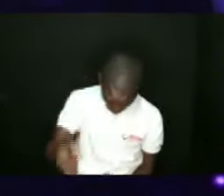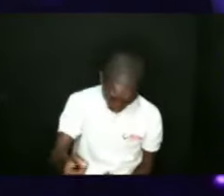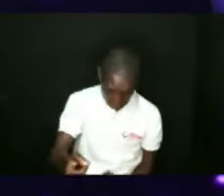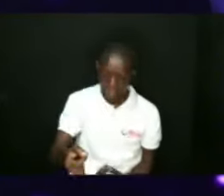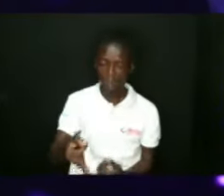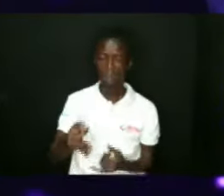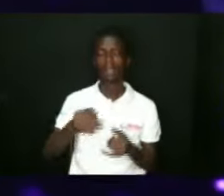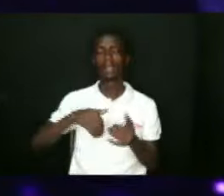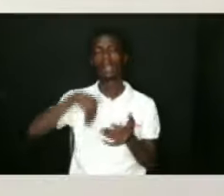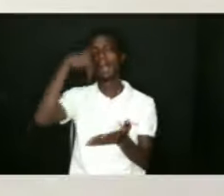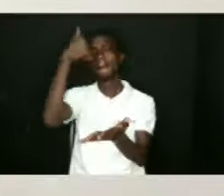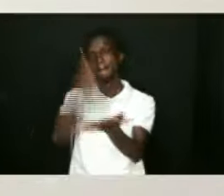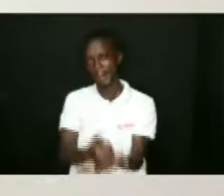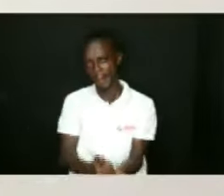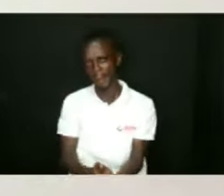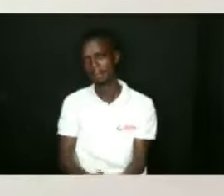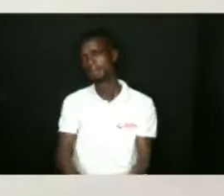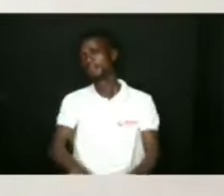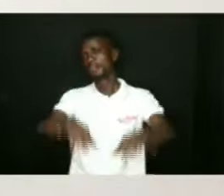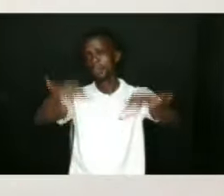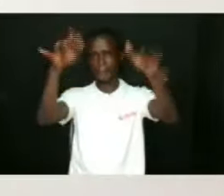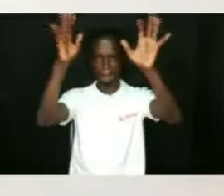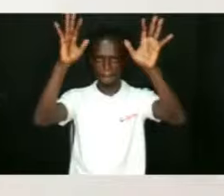forever. Amen.